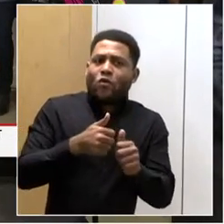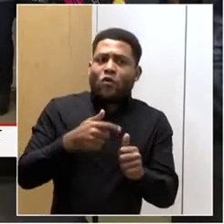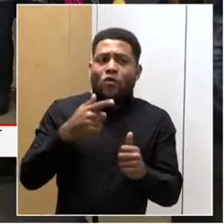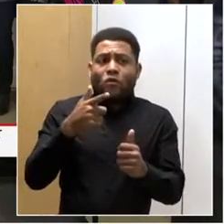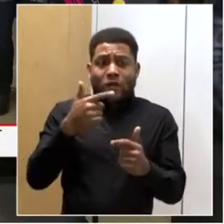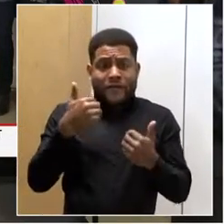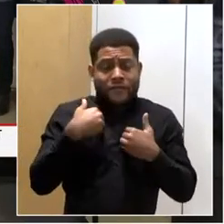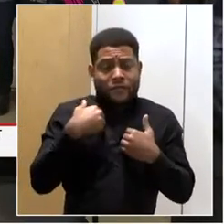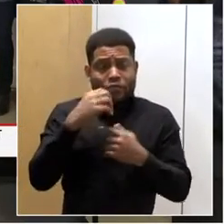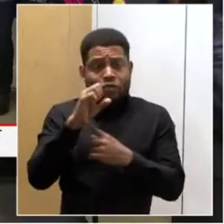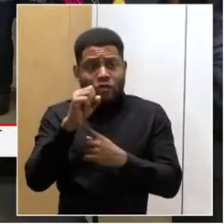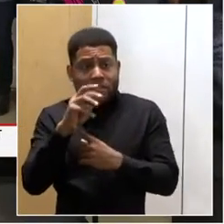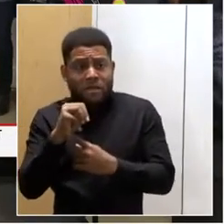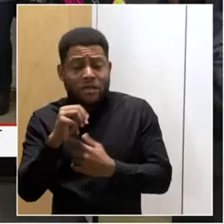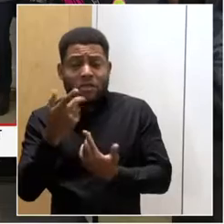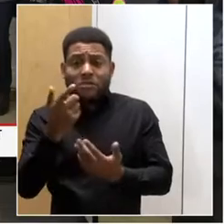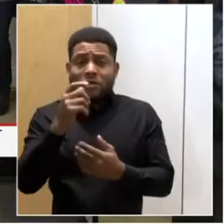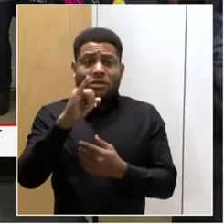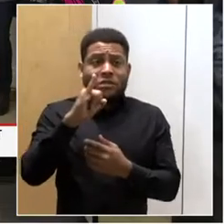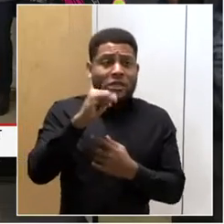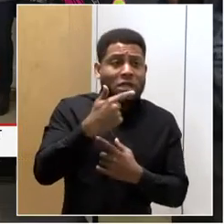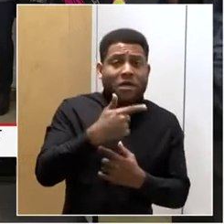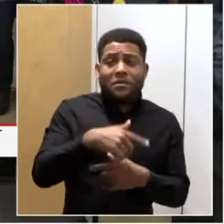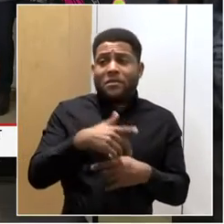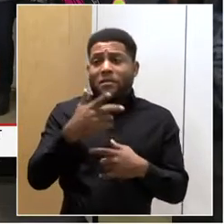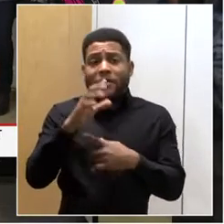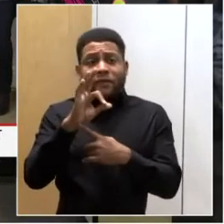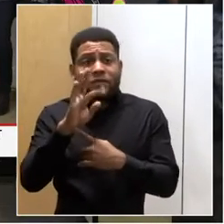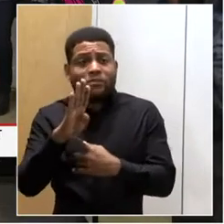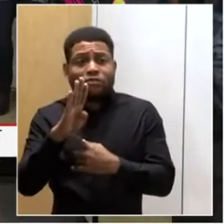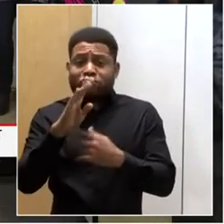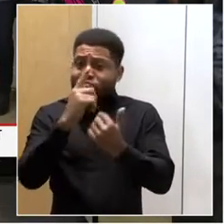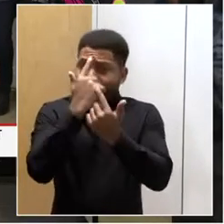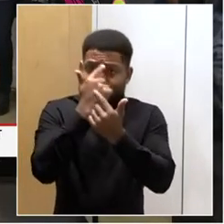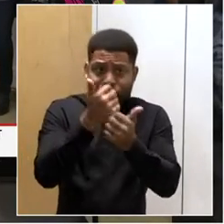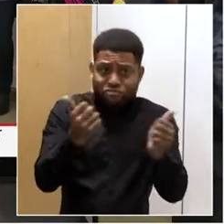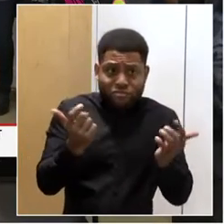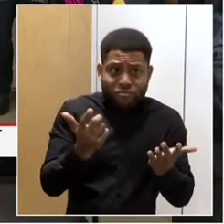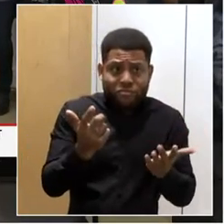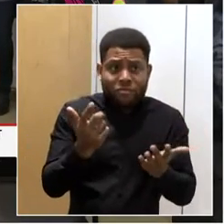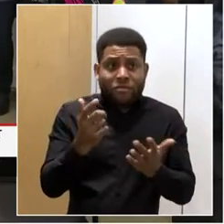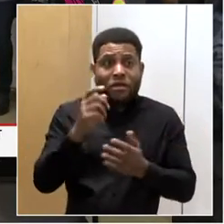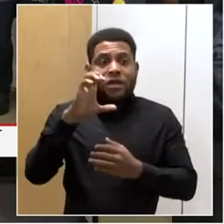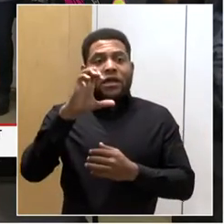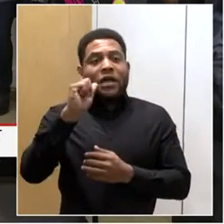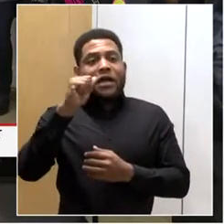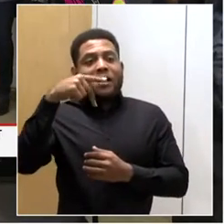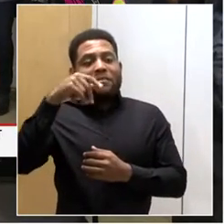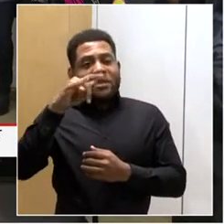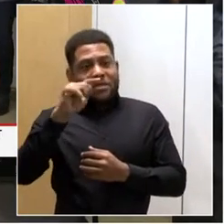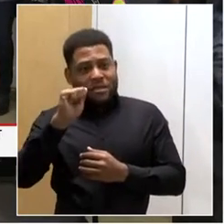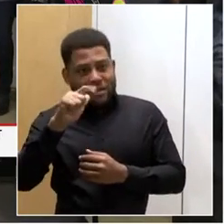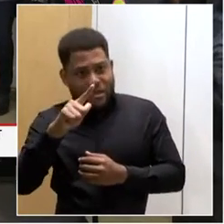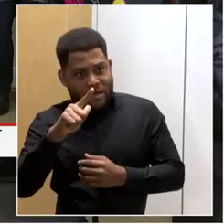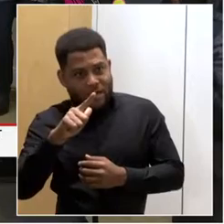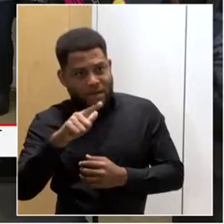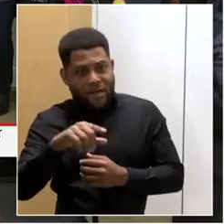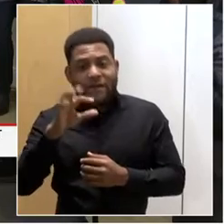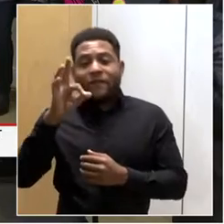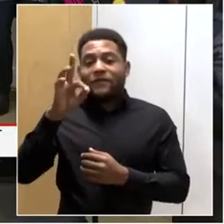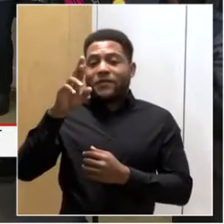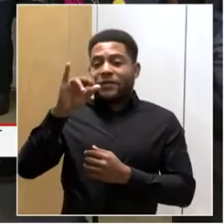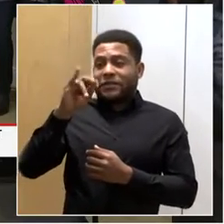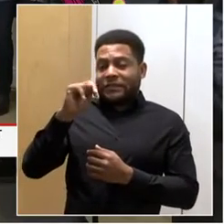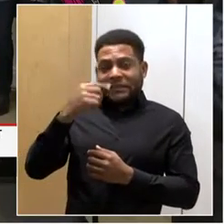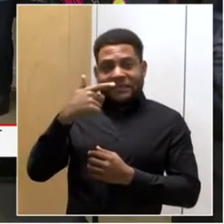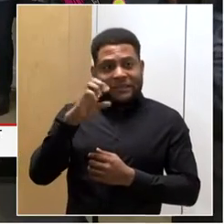and that's Capitol with an A for the area and not the building. And we cannot wait to welcome our artists